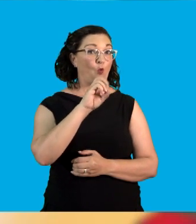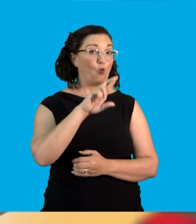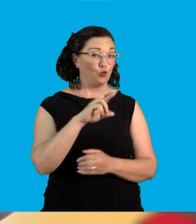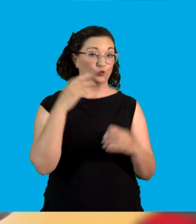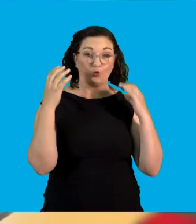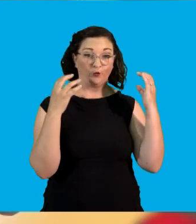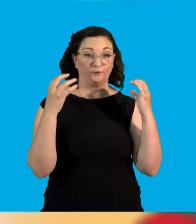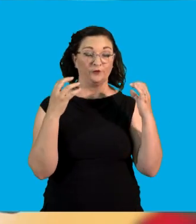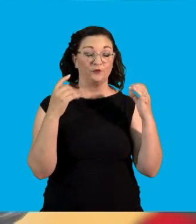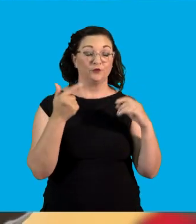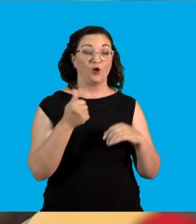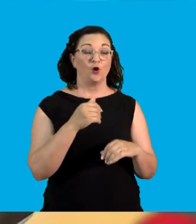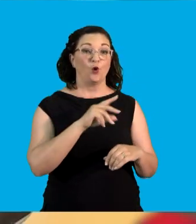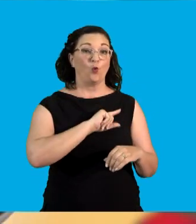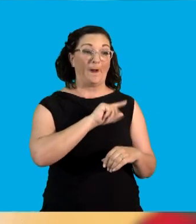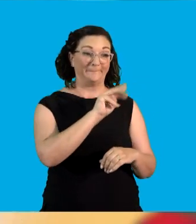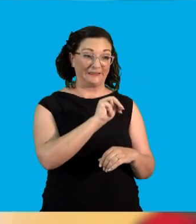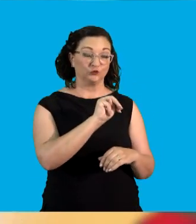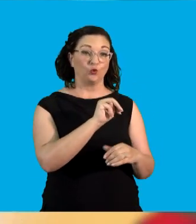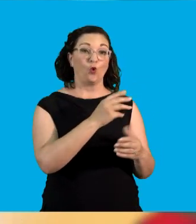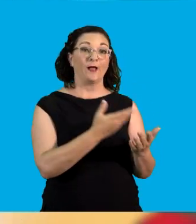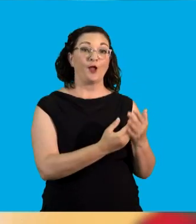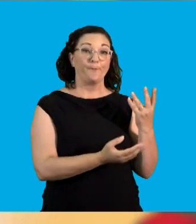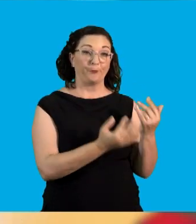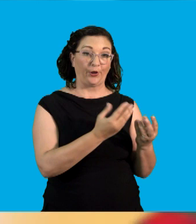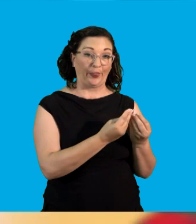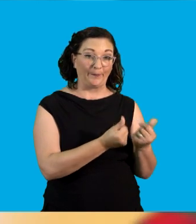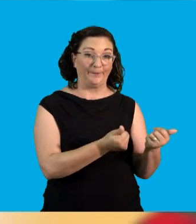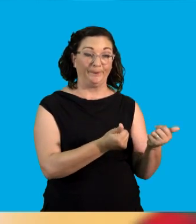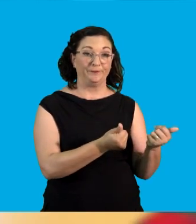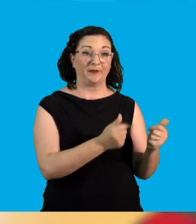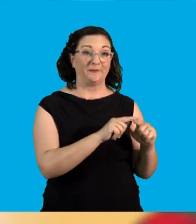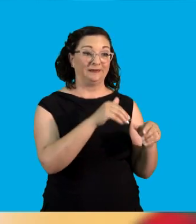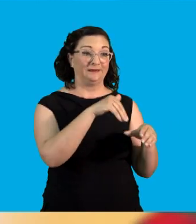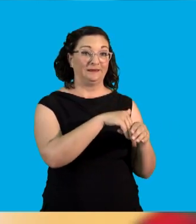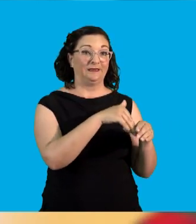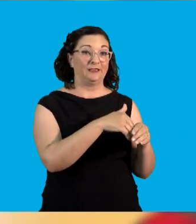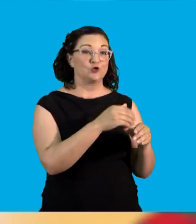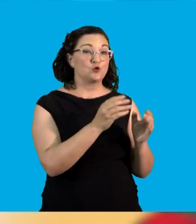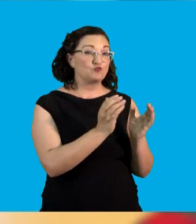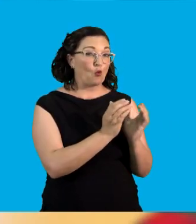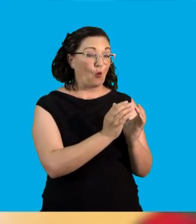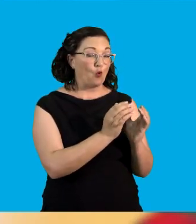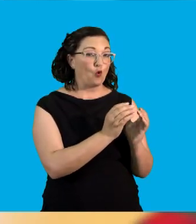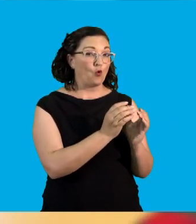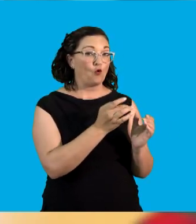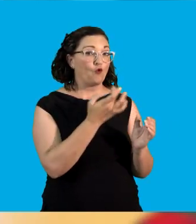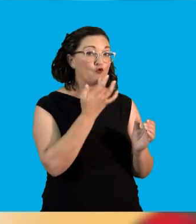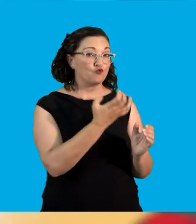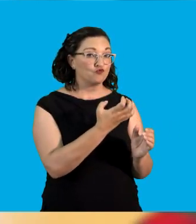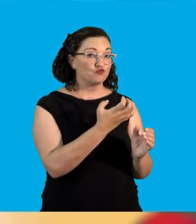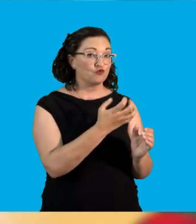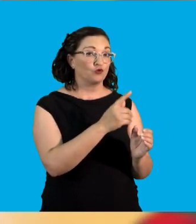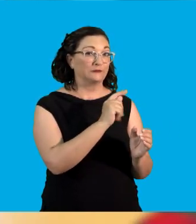it enters the atmosphere, it bends up. But the comets, the difference is that the meteor is made up of those small rocks. They